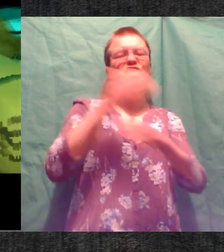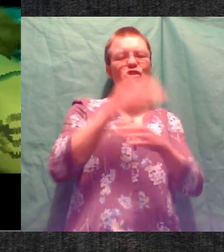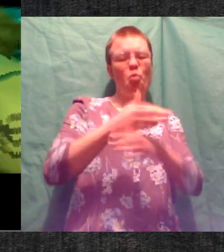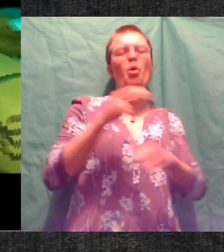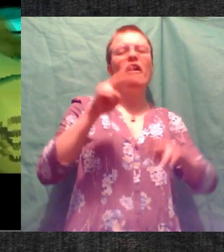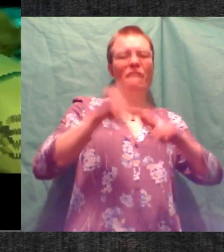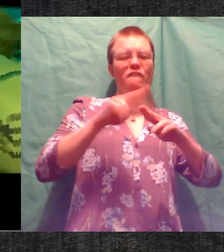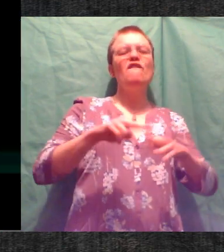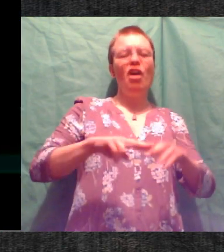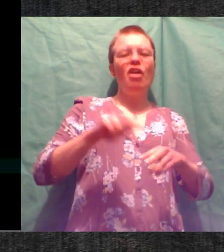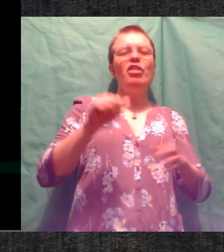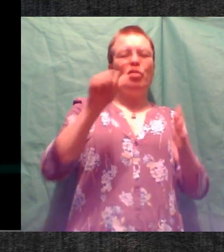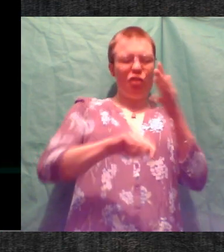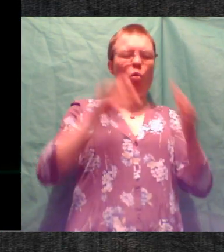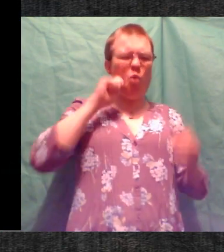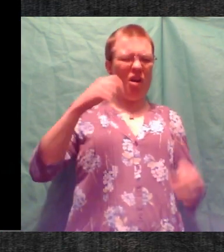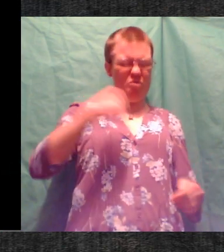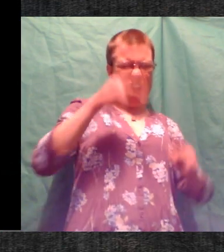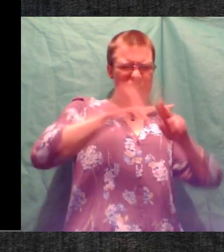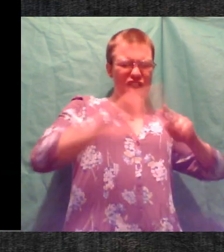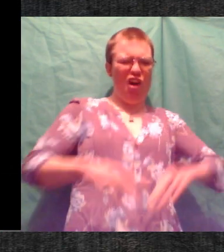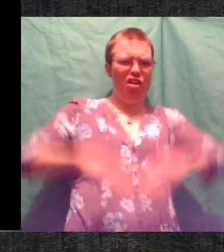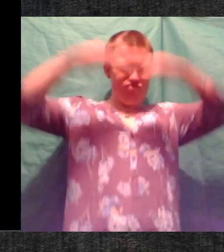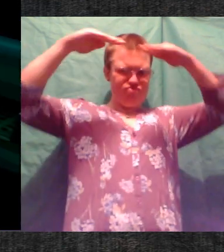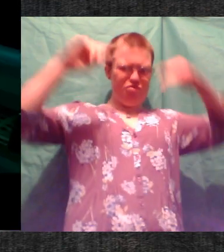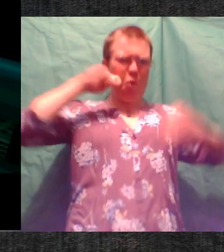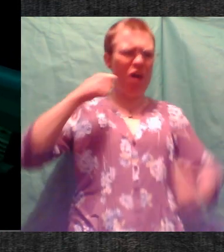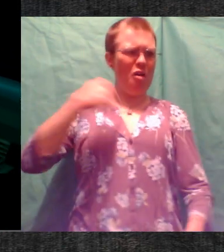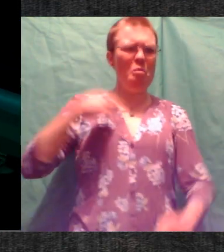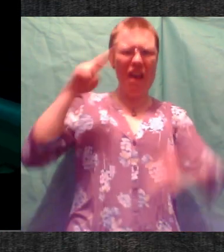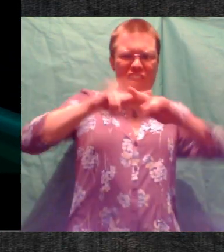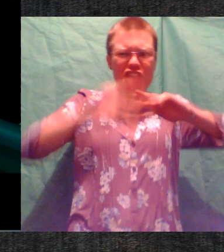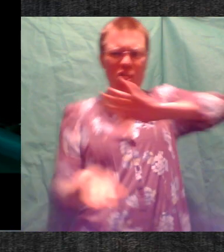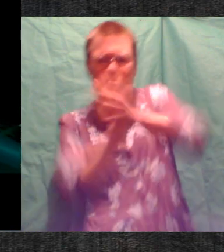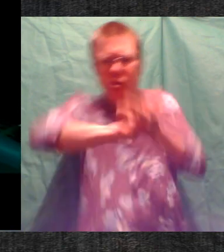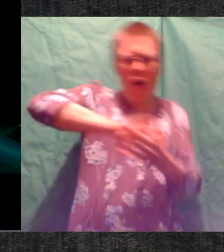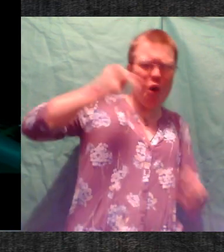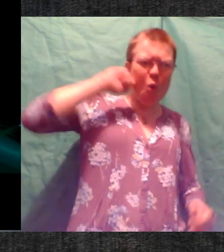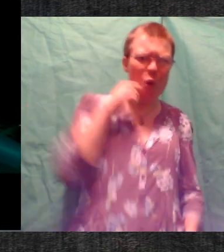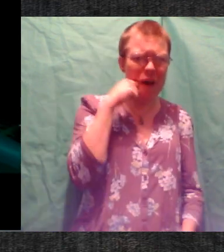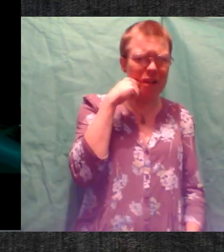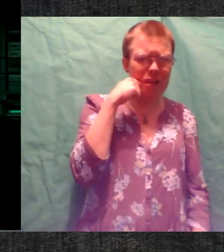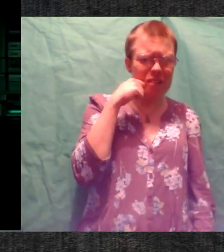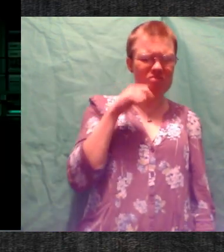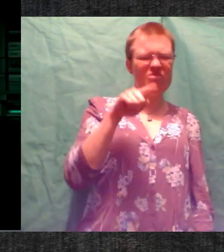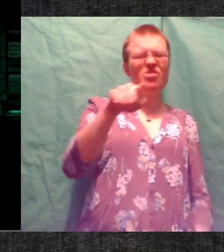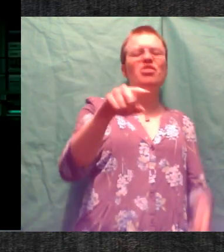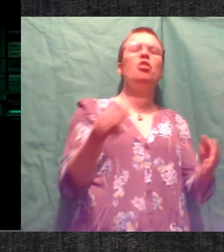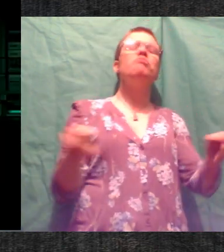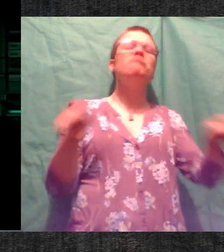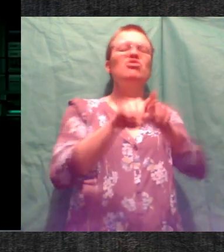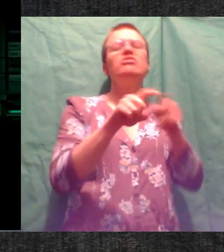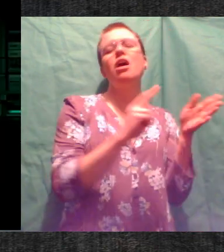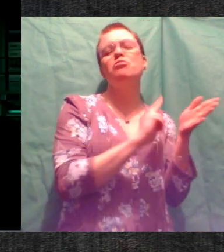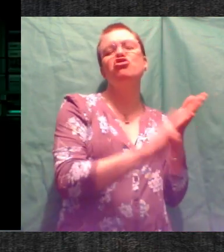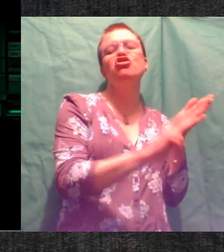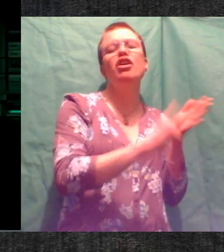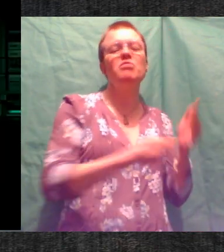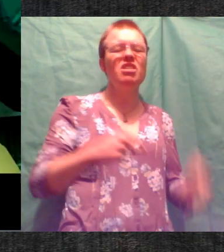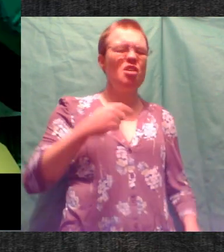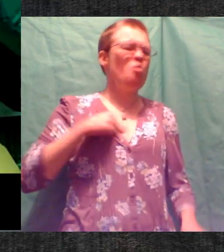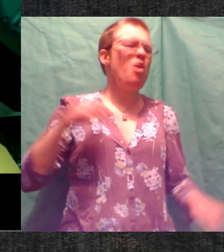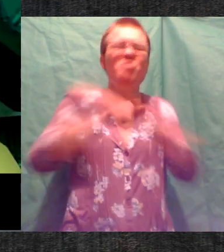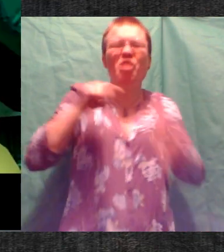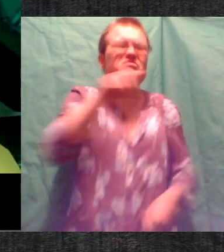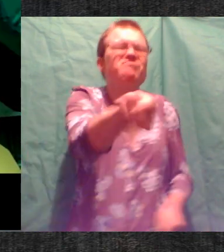finish the work that Father began. I will surpass him! I will destroy him! You're just like